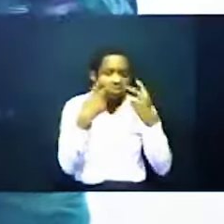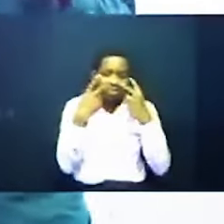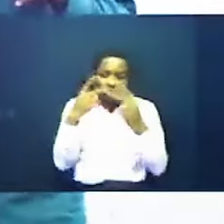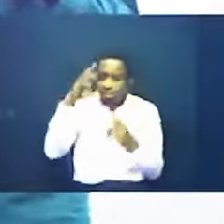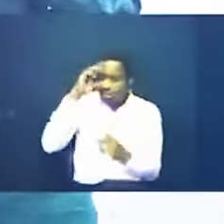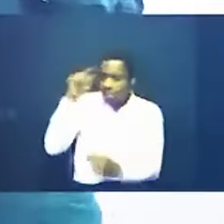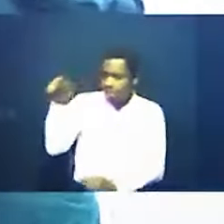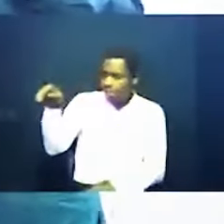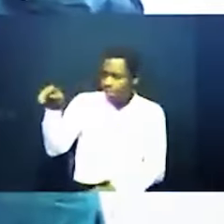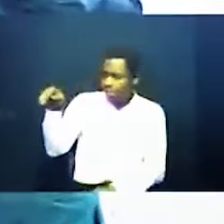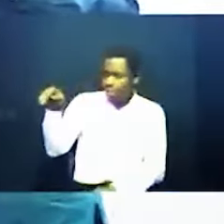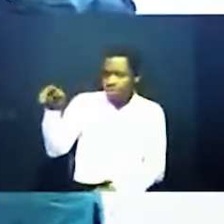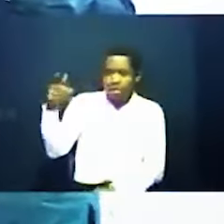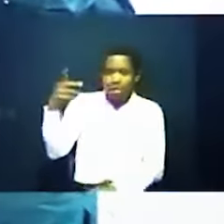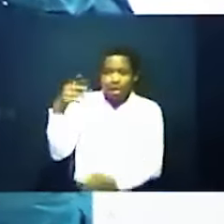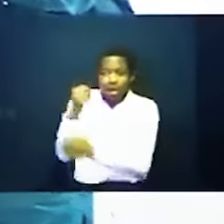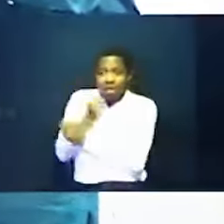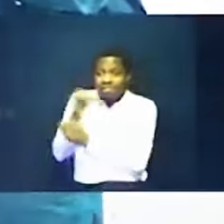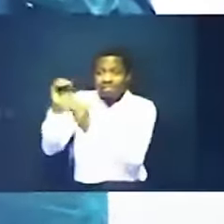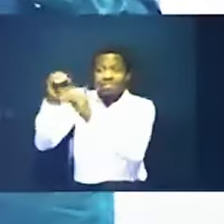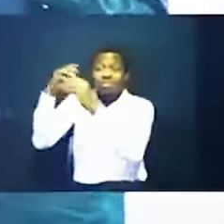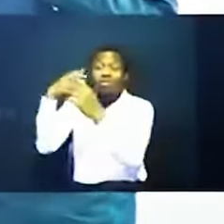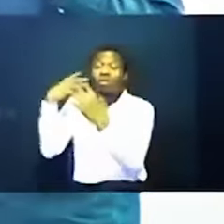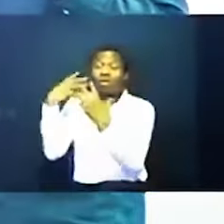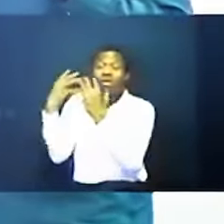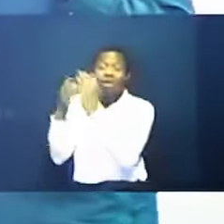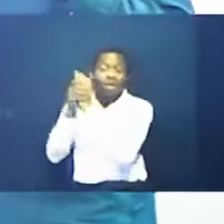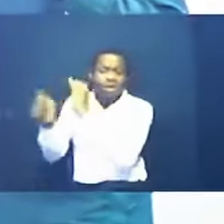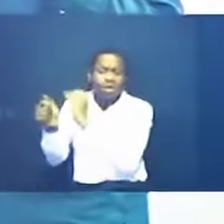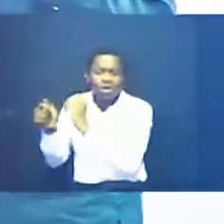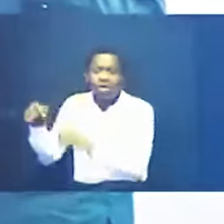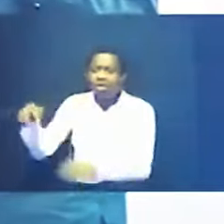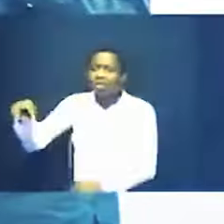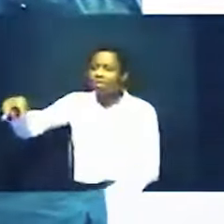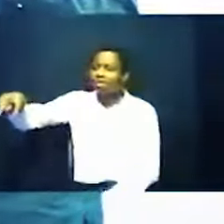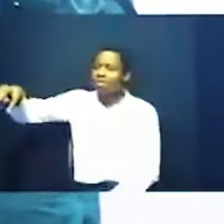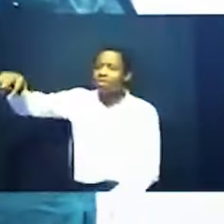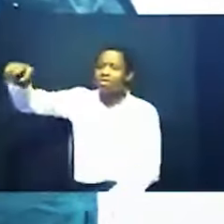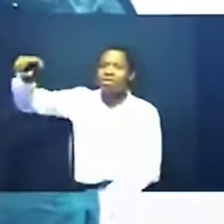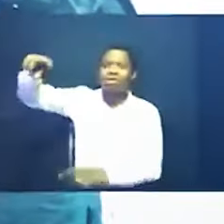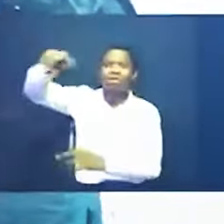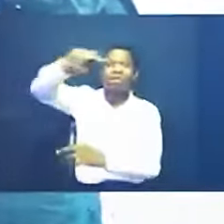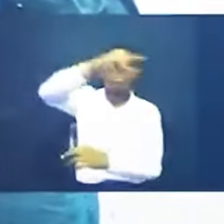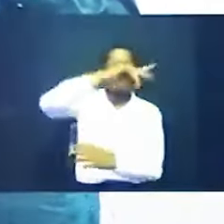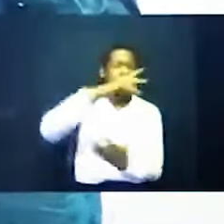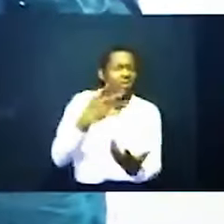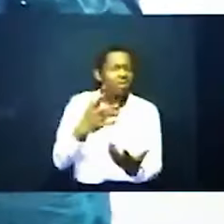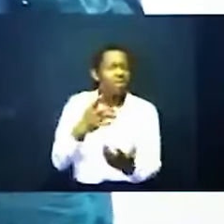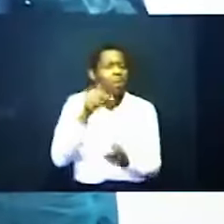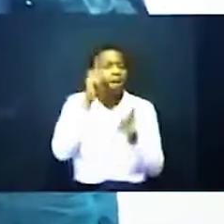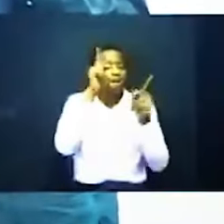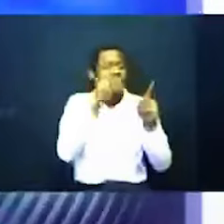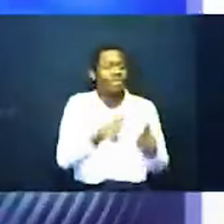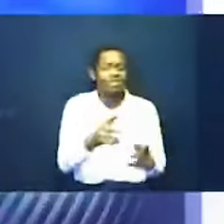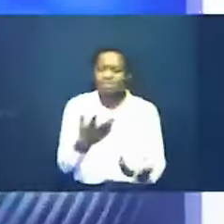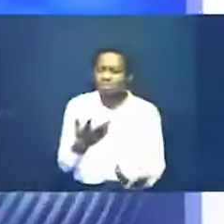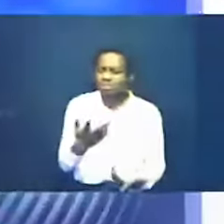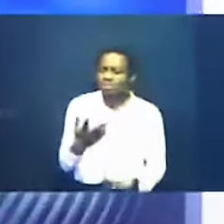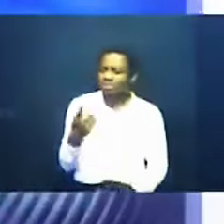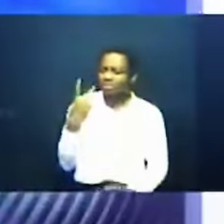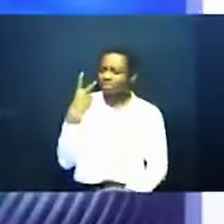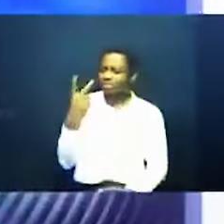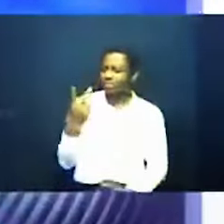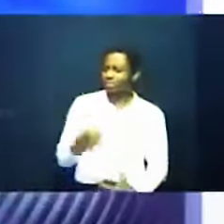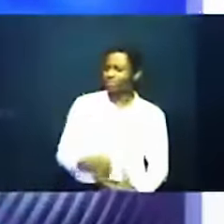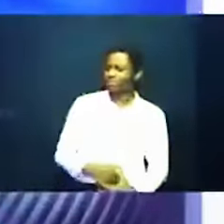then, one, you who said, damn free, and I. One of us, I don't know whether he has closed the eyes or what, he said, ah,